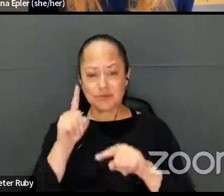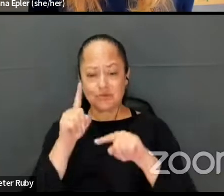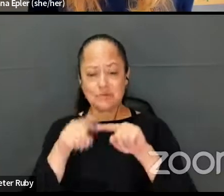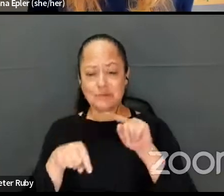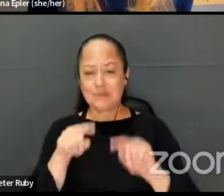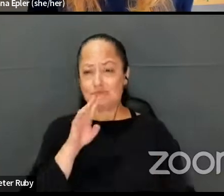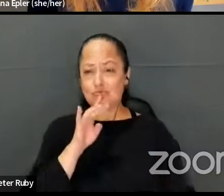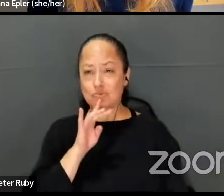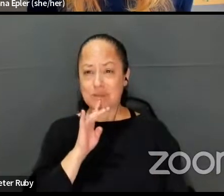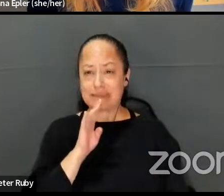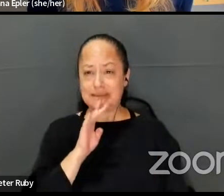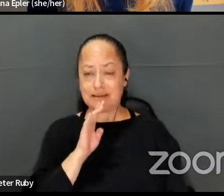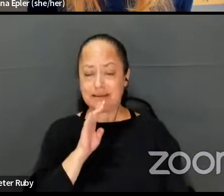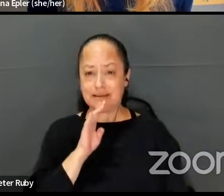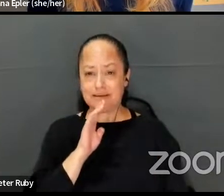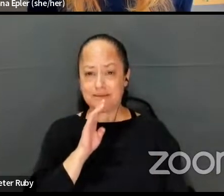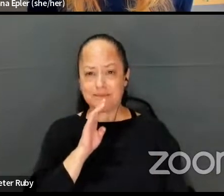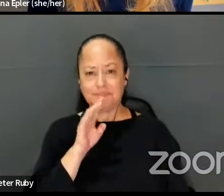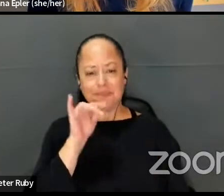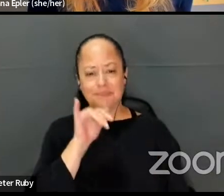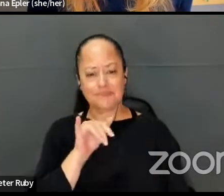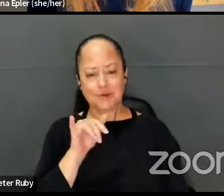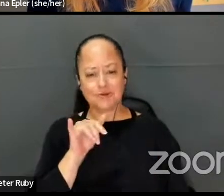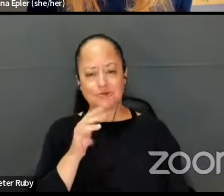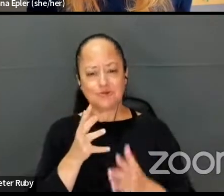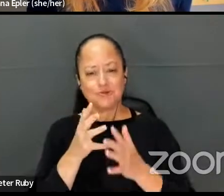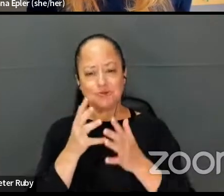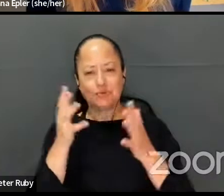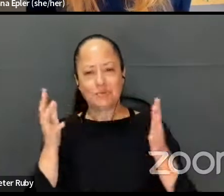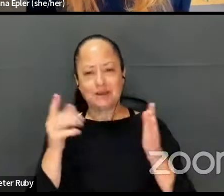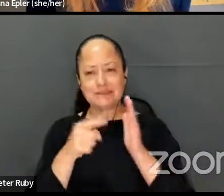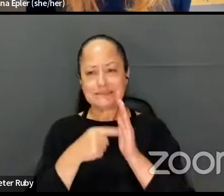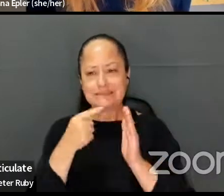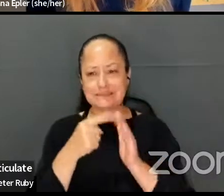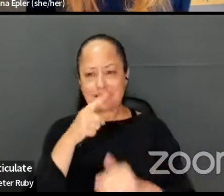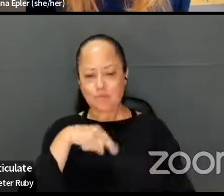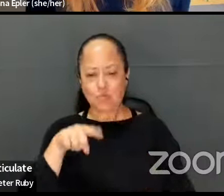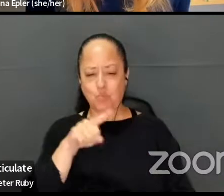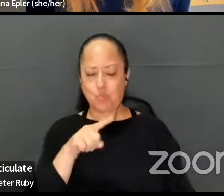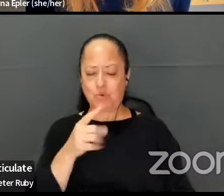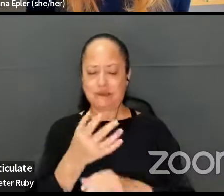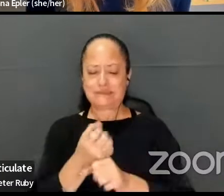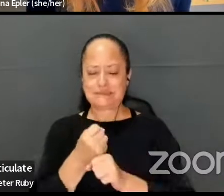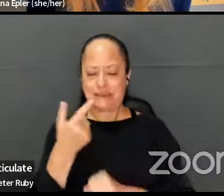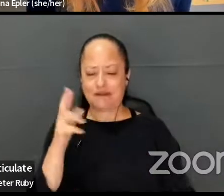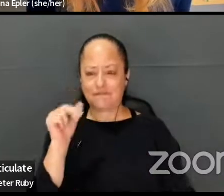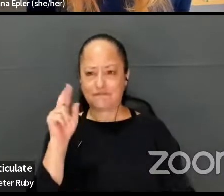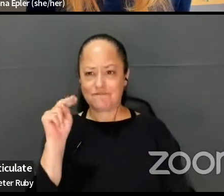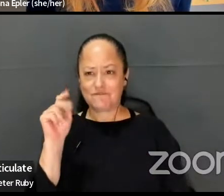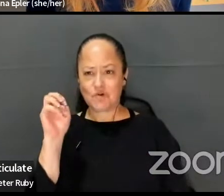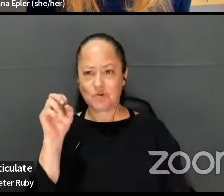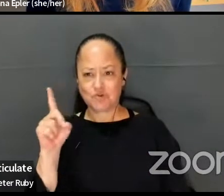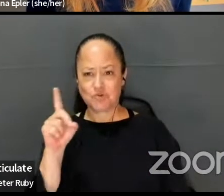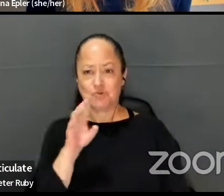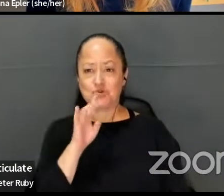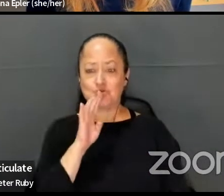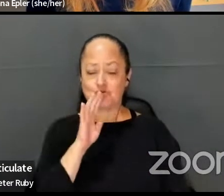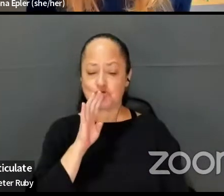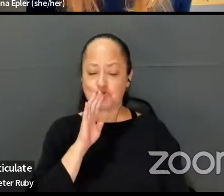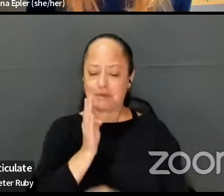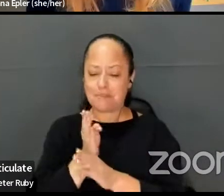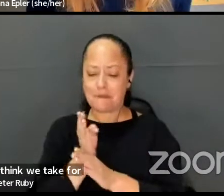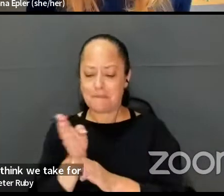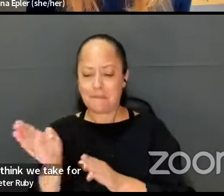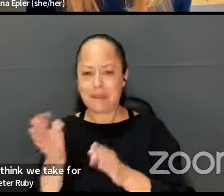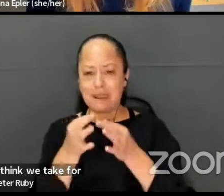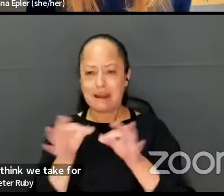articulate. And that is so much that sometimes I think we take for granted. If we speak the major languages in